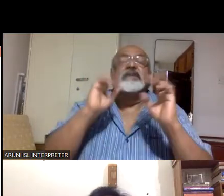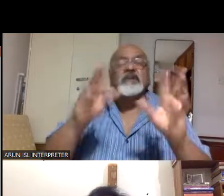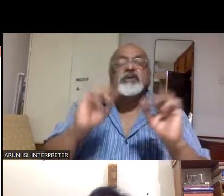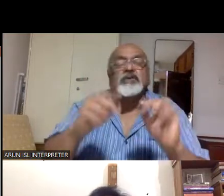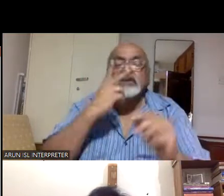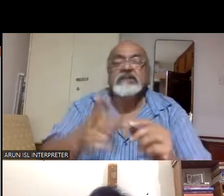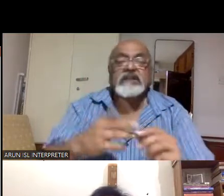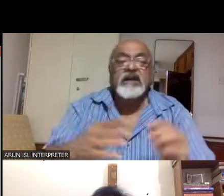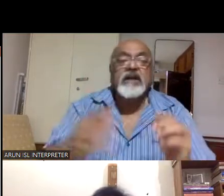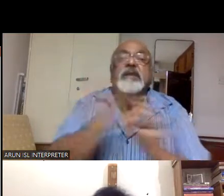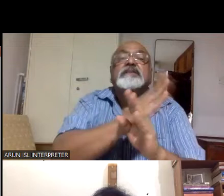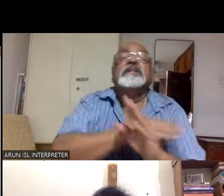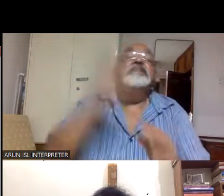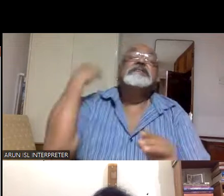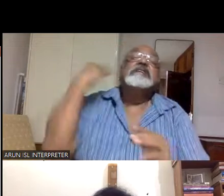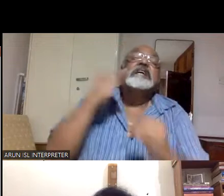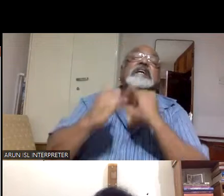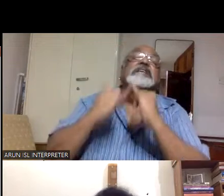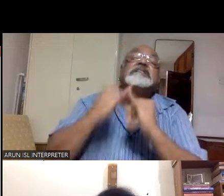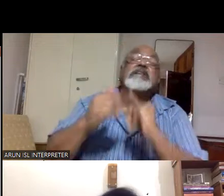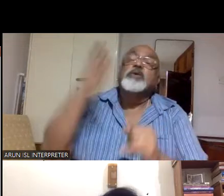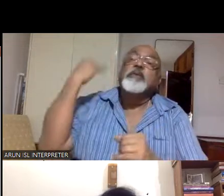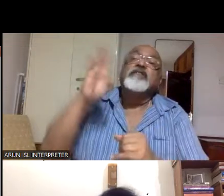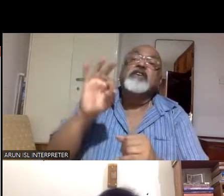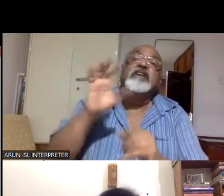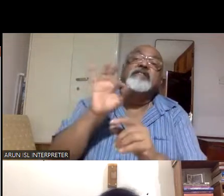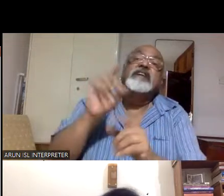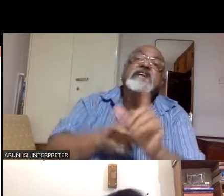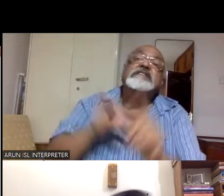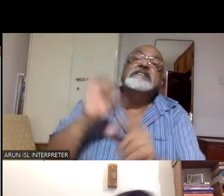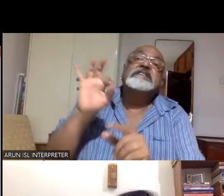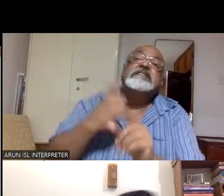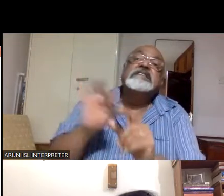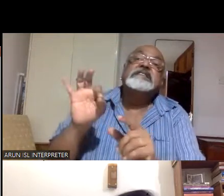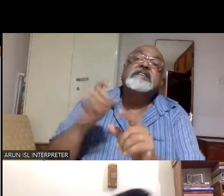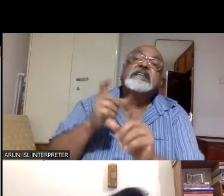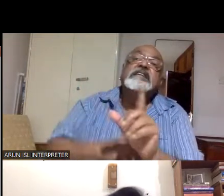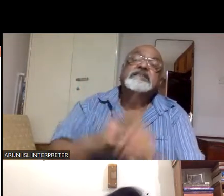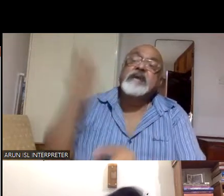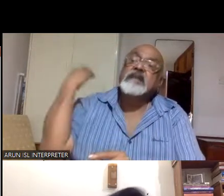the pages of history, go to the past 40, 50 years, 60 years, 70 years.